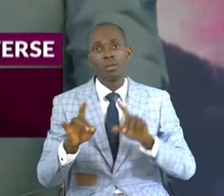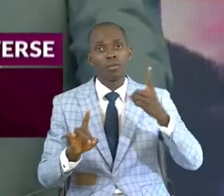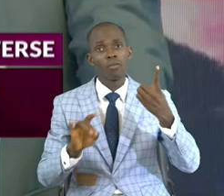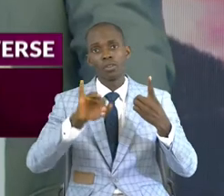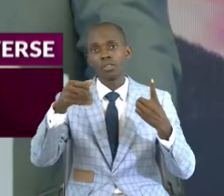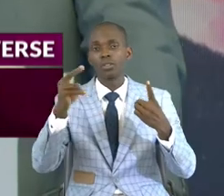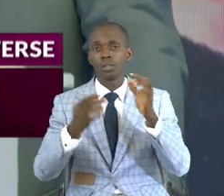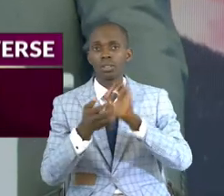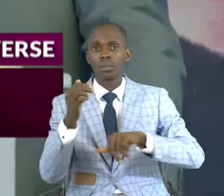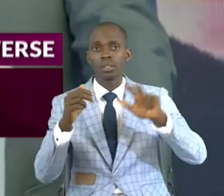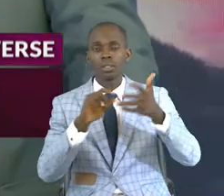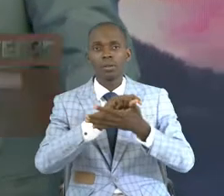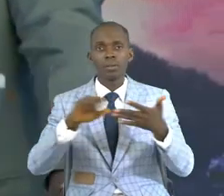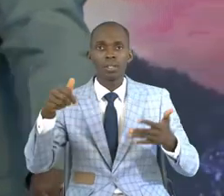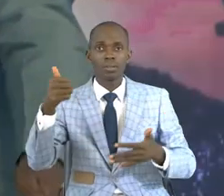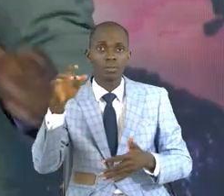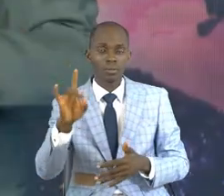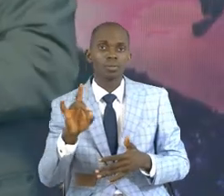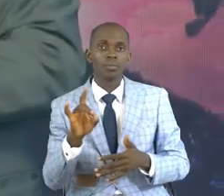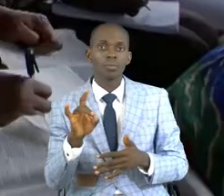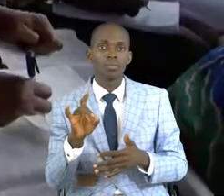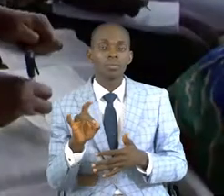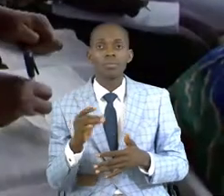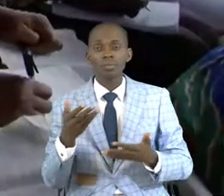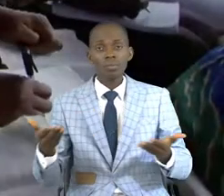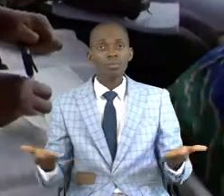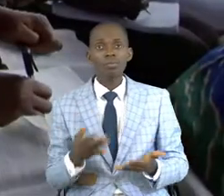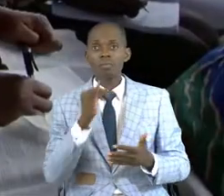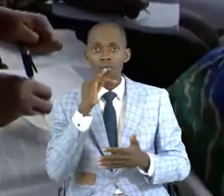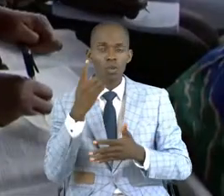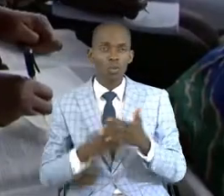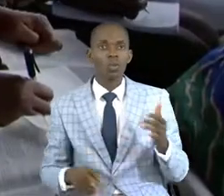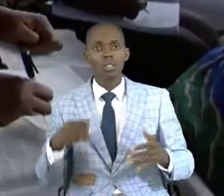verse 18, here is what it tells us there.